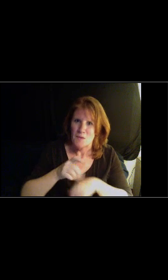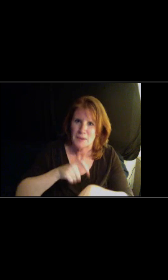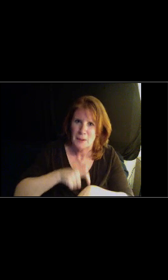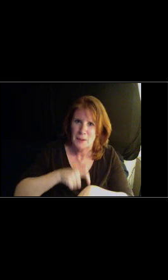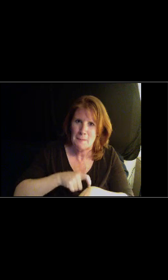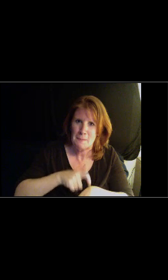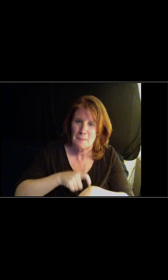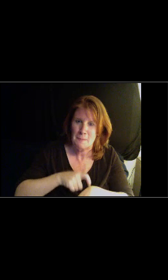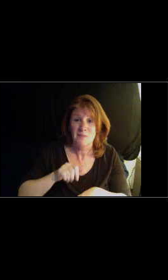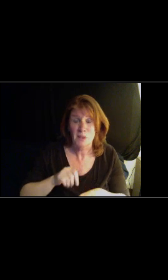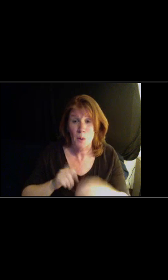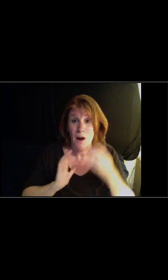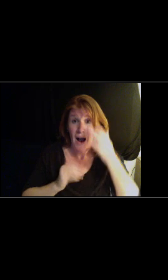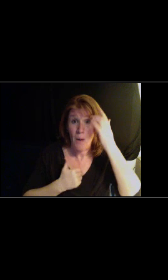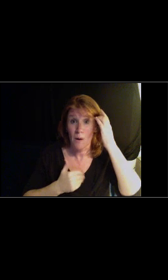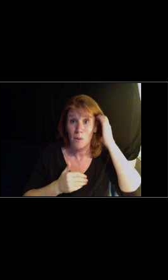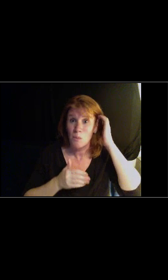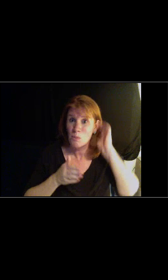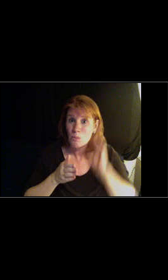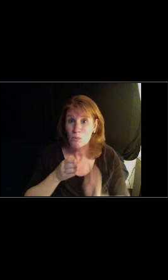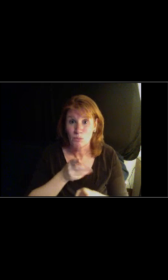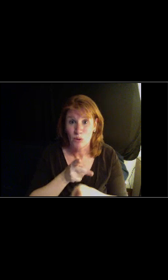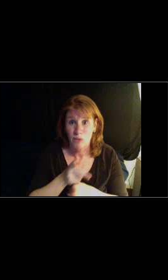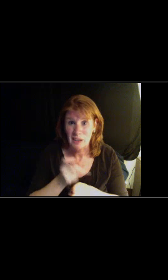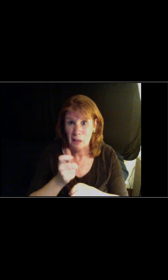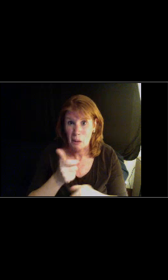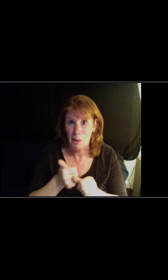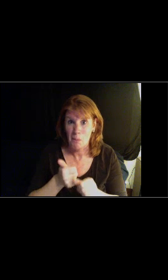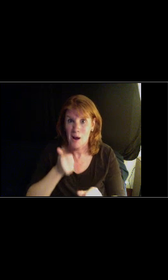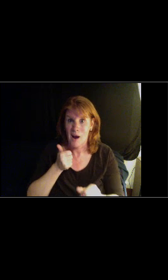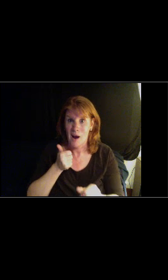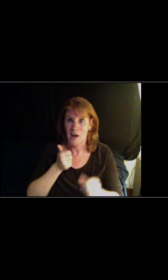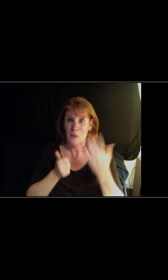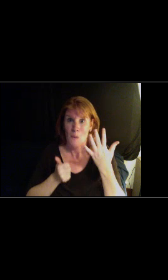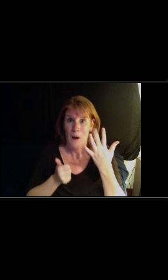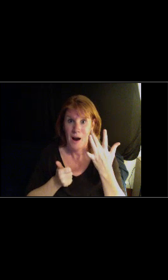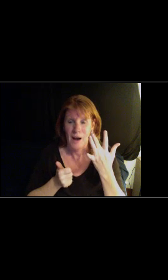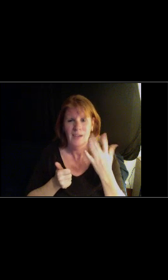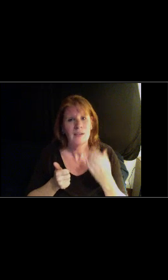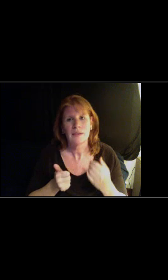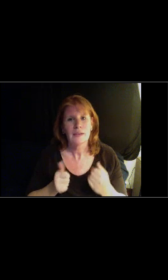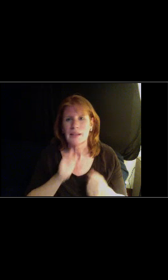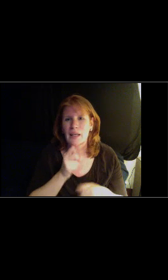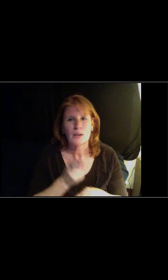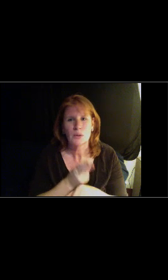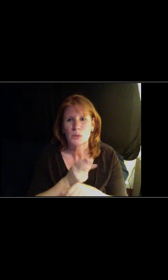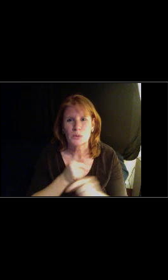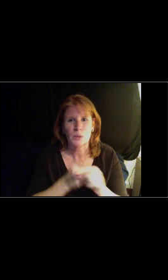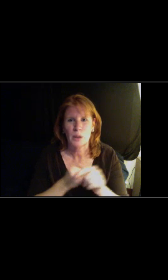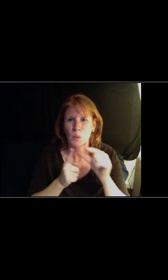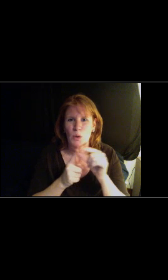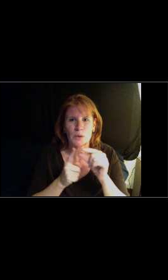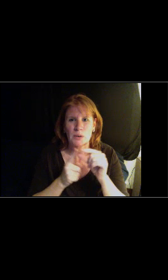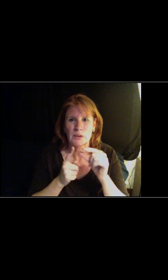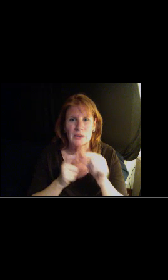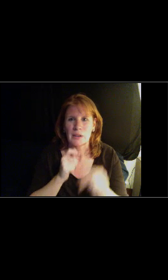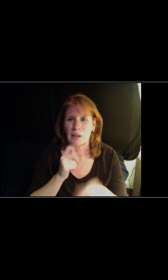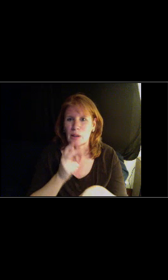easy, and it takes work, and it develops, that thought process takes work and develops over time. I do